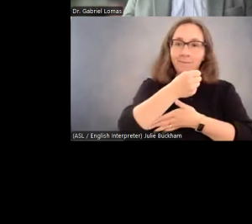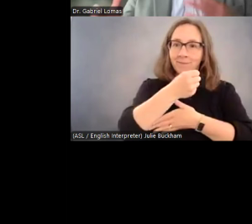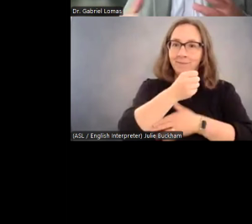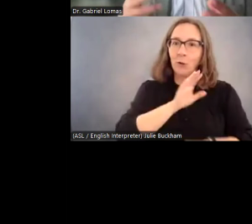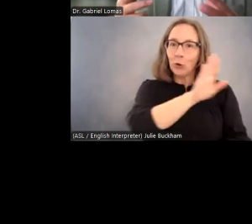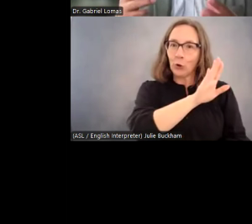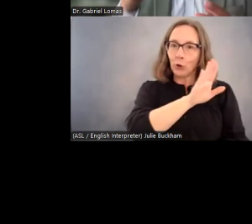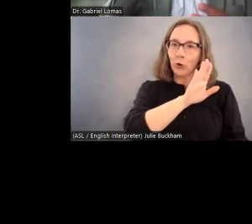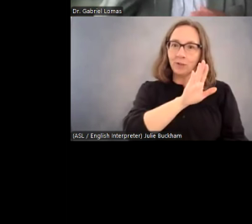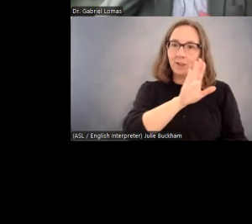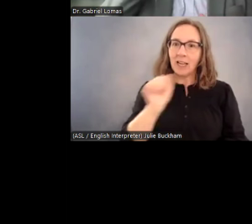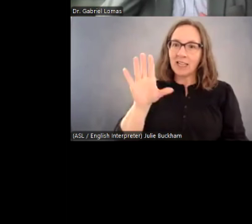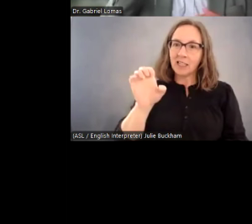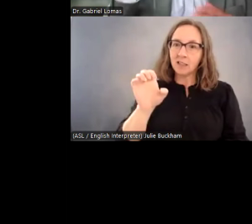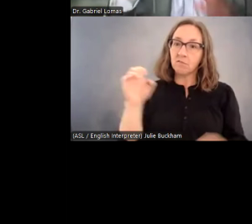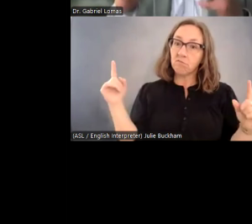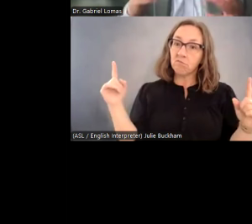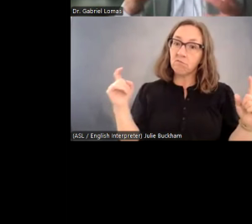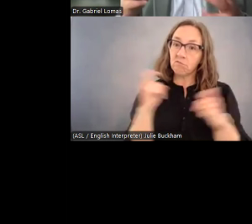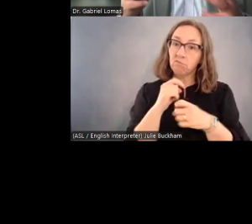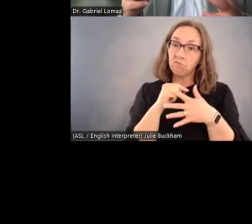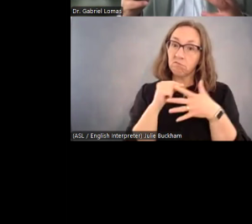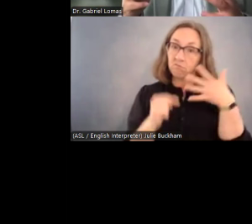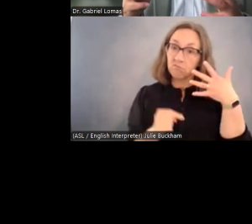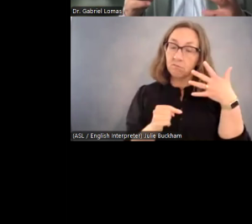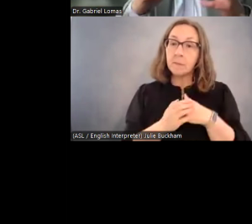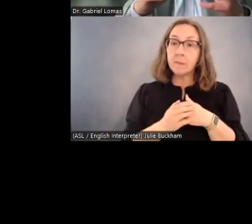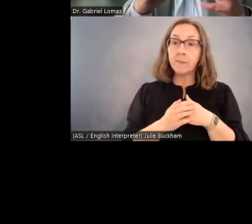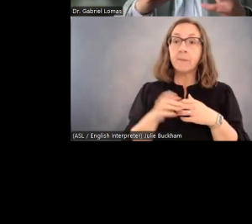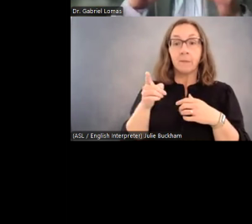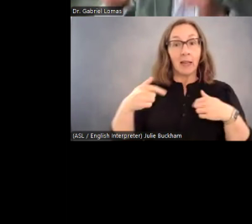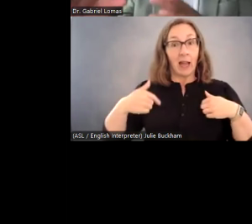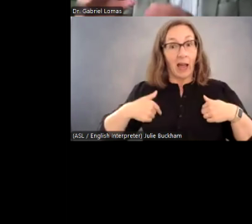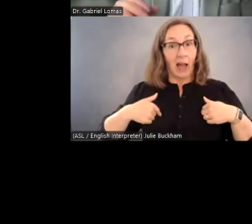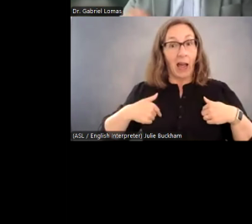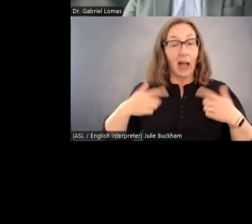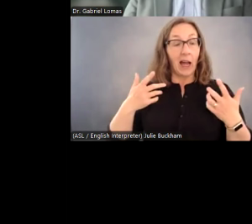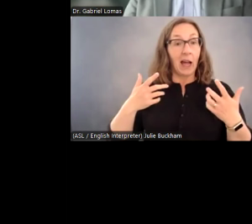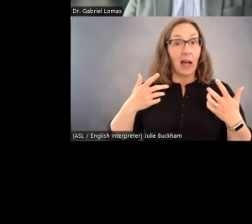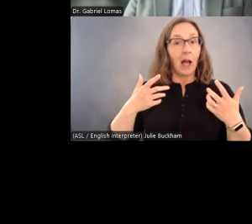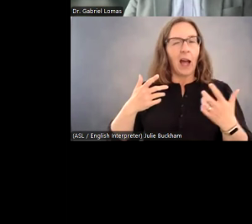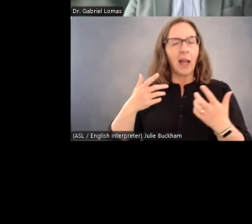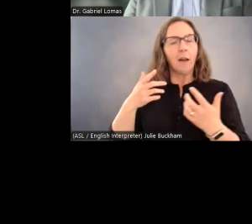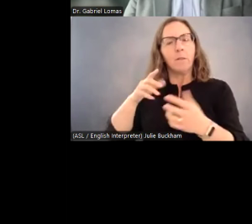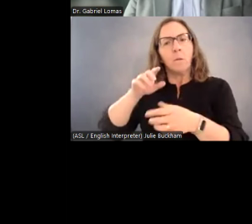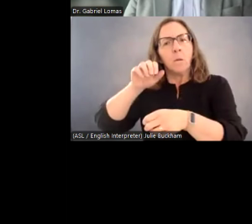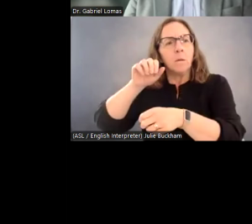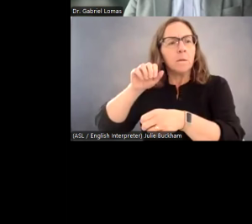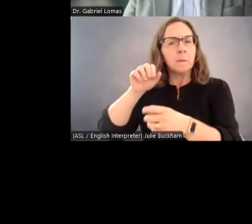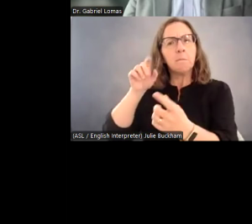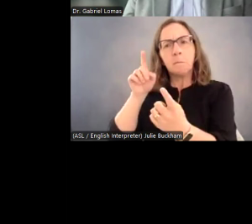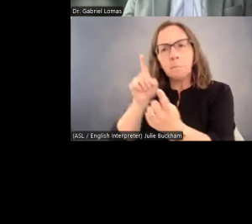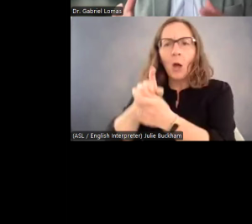case. You know, I happen to be in touch with people who help Michelle on a daily